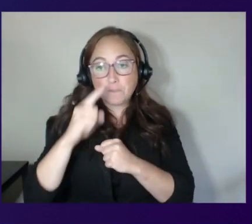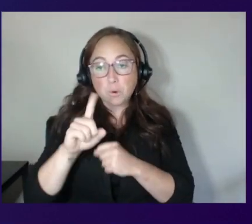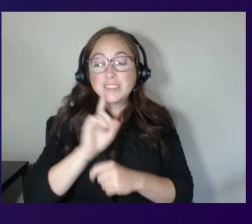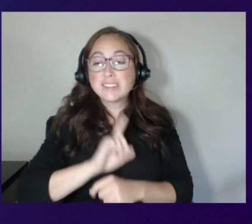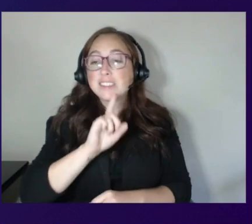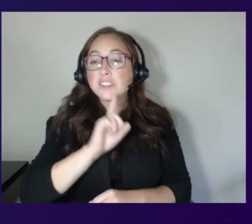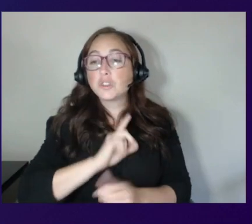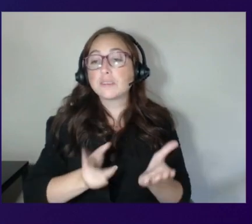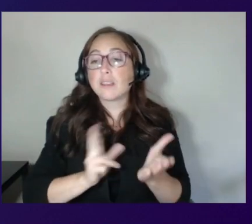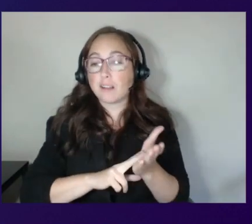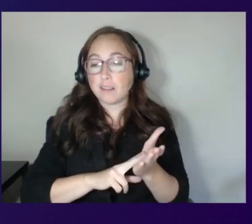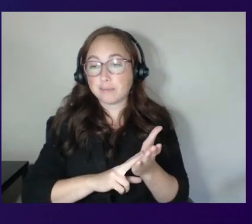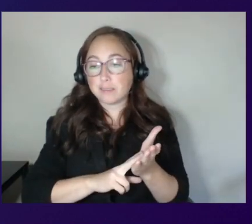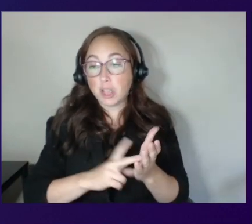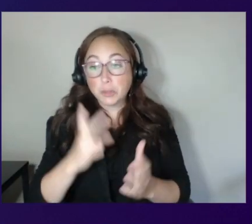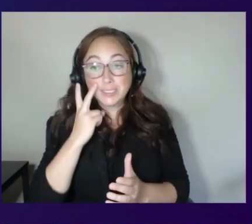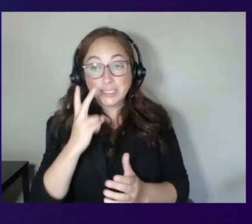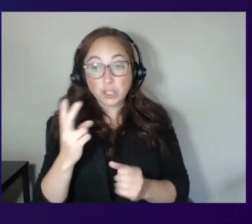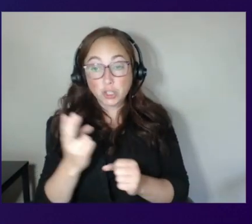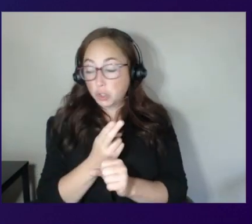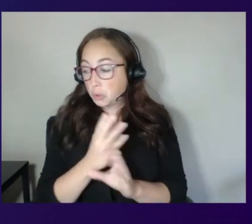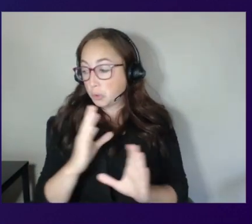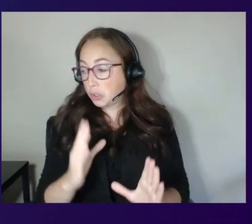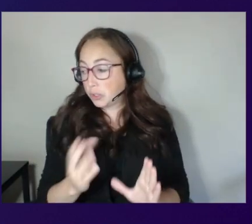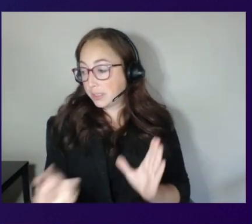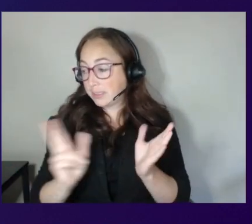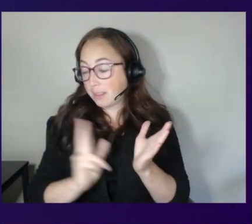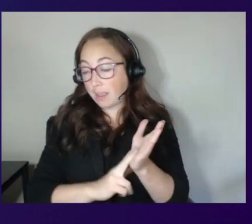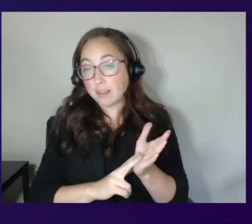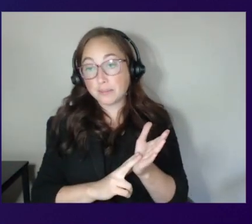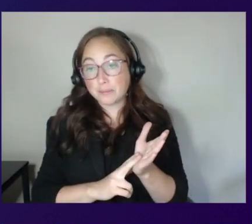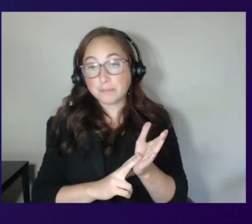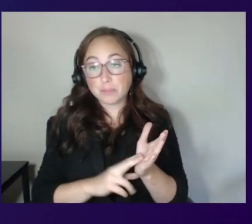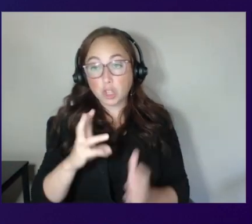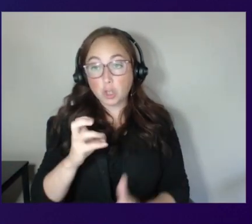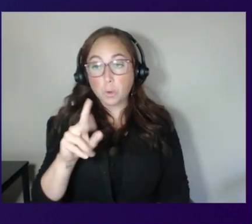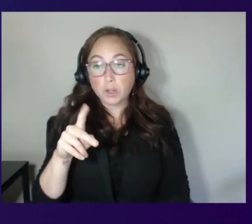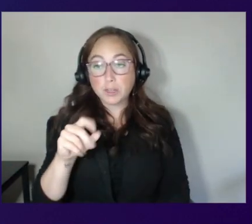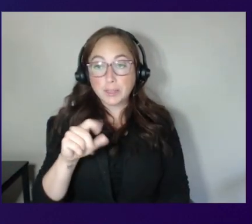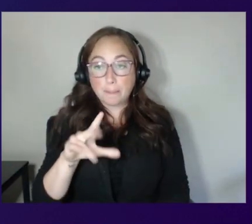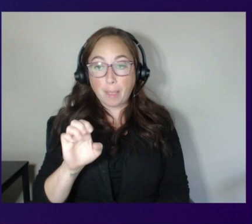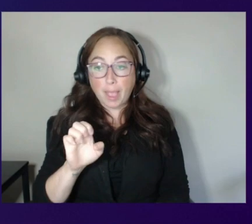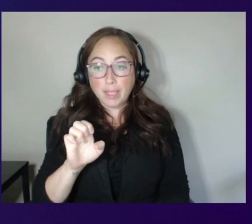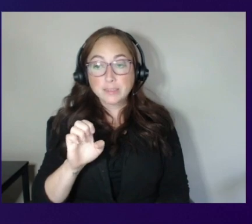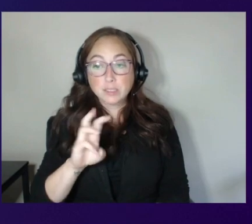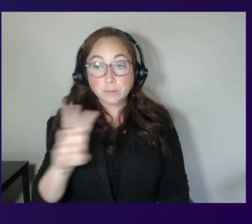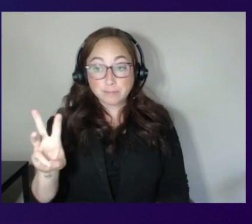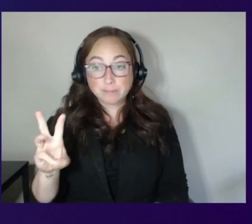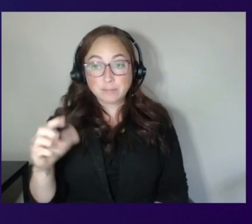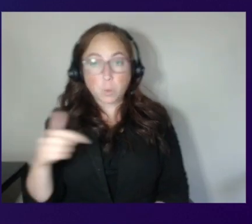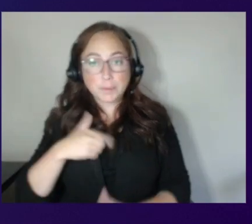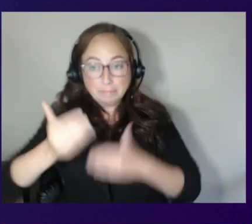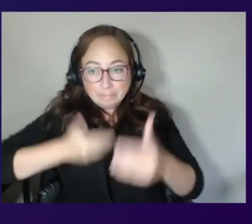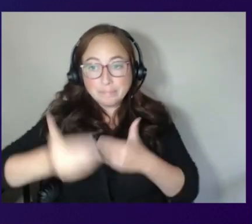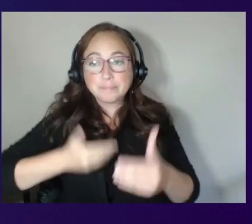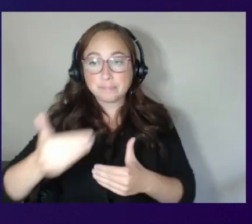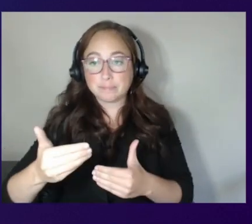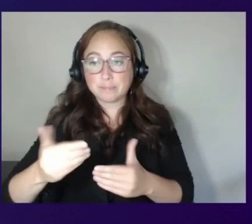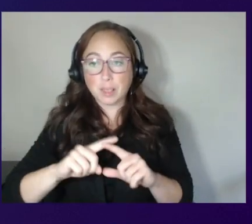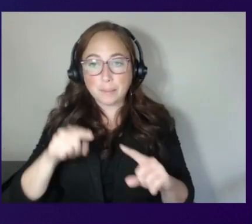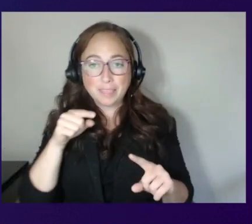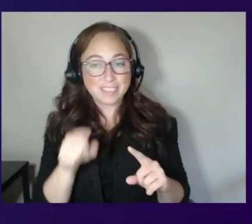you can see our user is signing into WorkSpaces Web. They're going to punch in their credentials. We've sped things up so we don't have to wait, but this does take